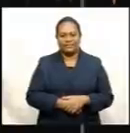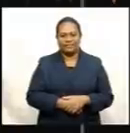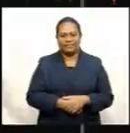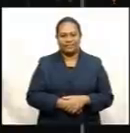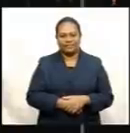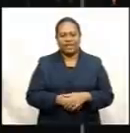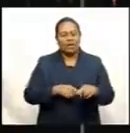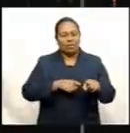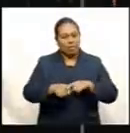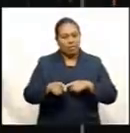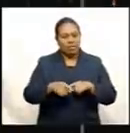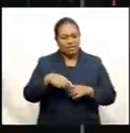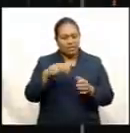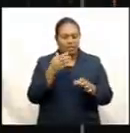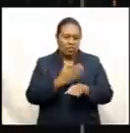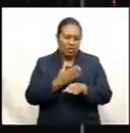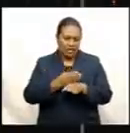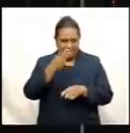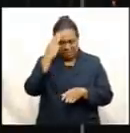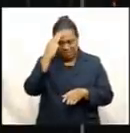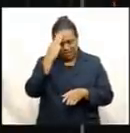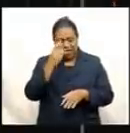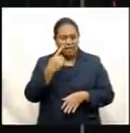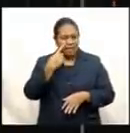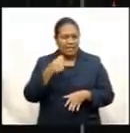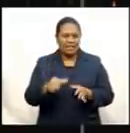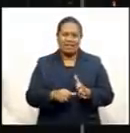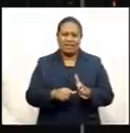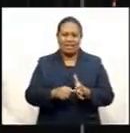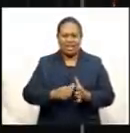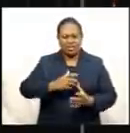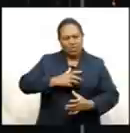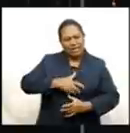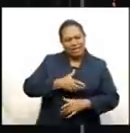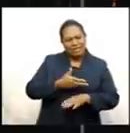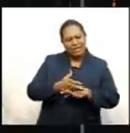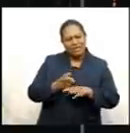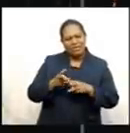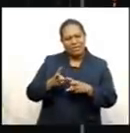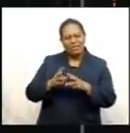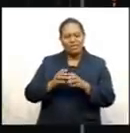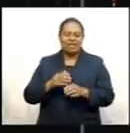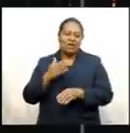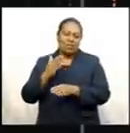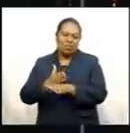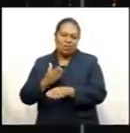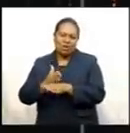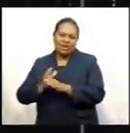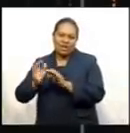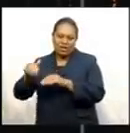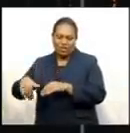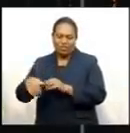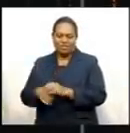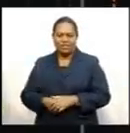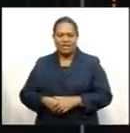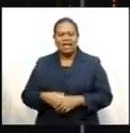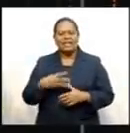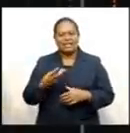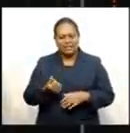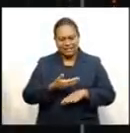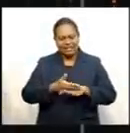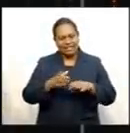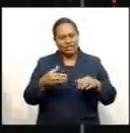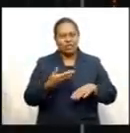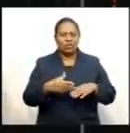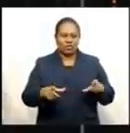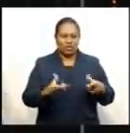And many working mothers are still finding it difficult to adapt to the new work-from-home environment. For some, it comes with new challenges,